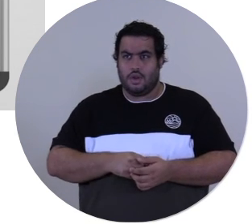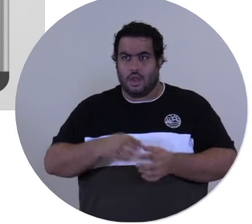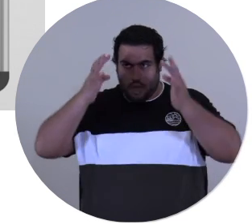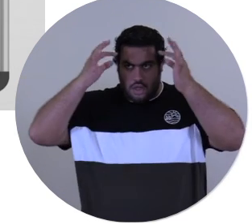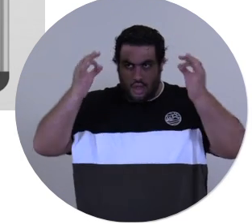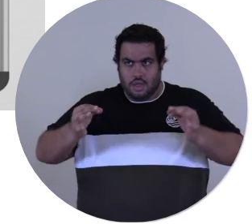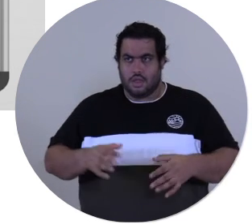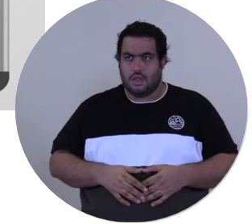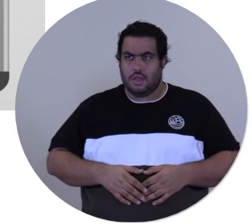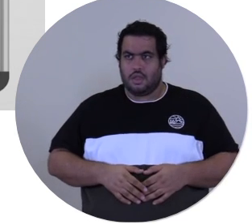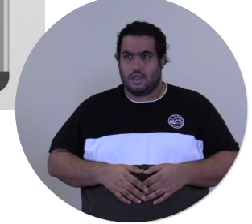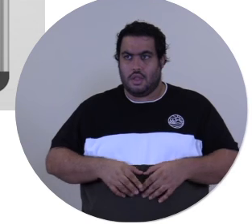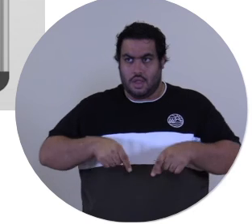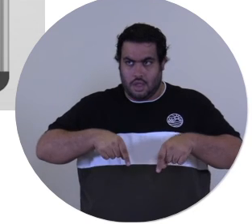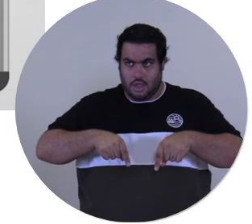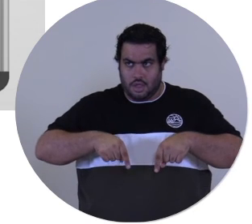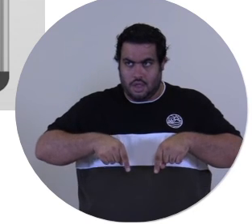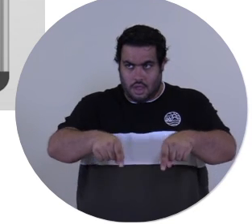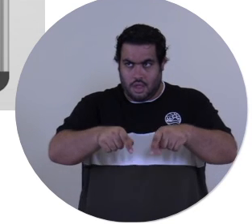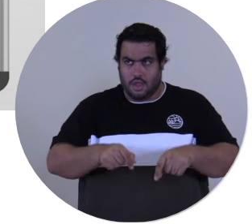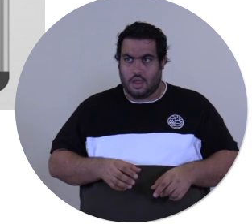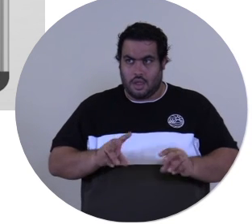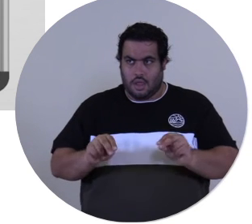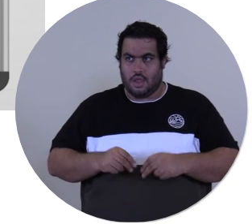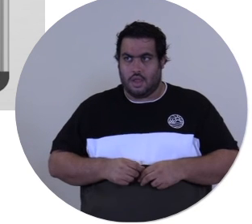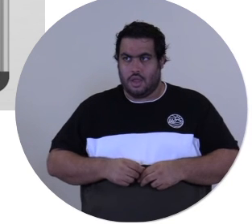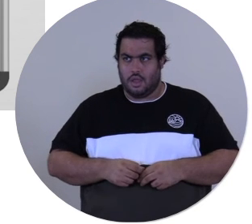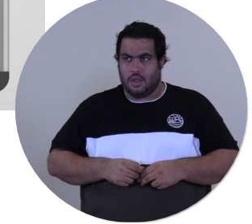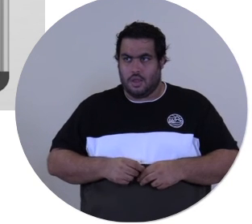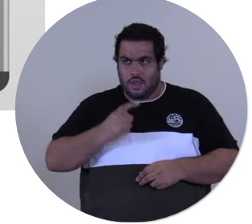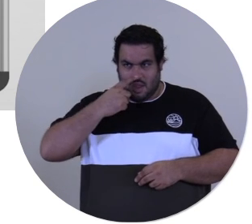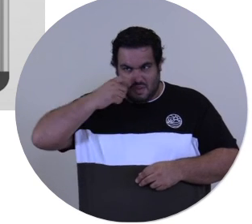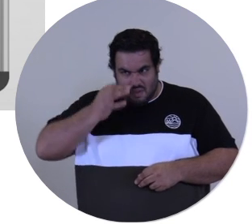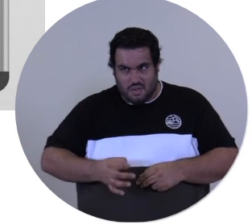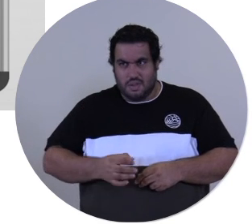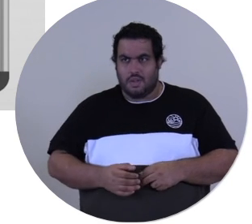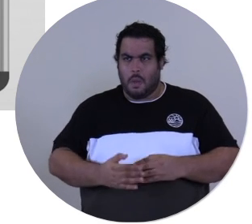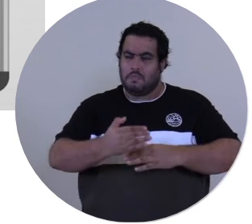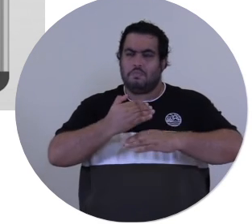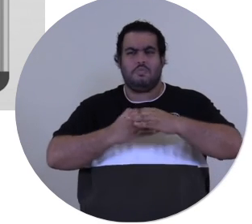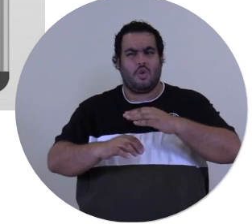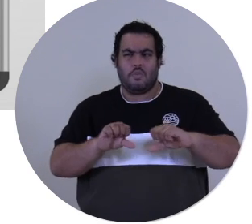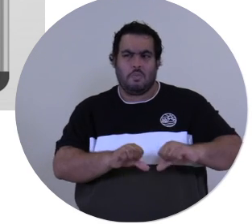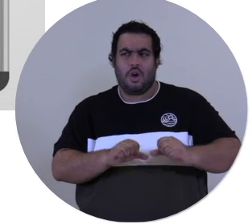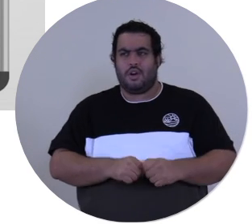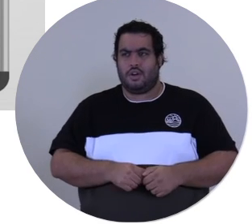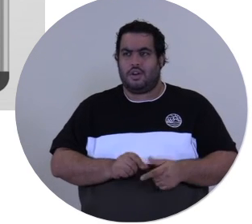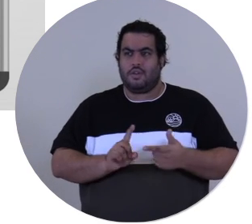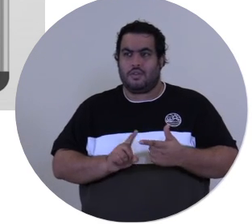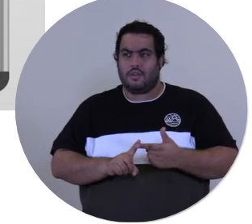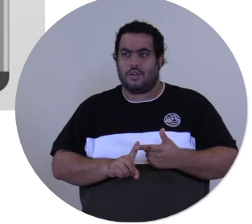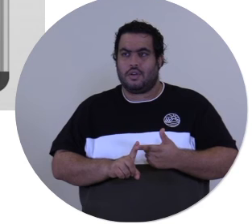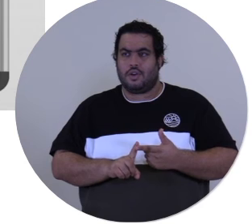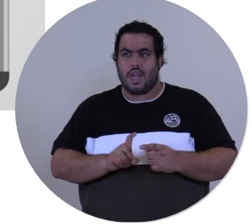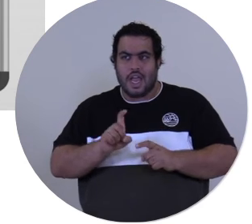neck, toe the line, below par, and put to. Number